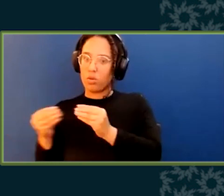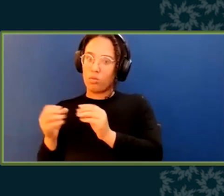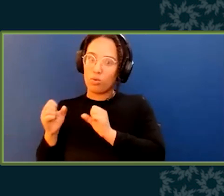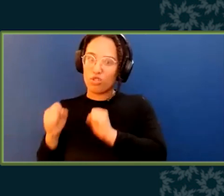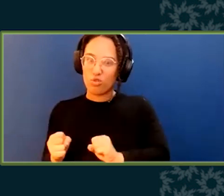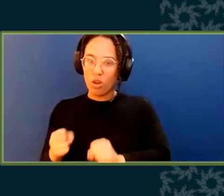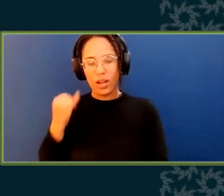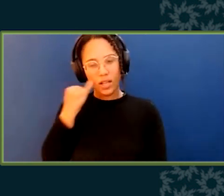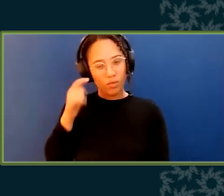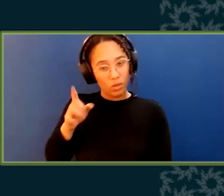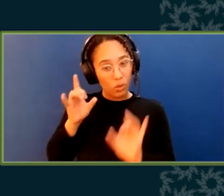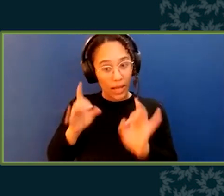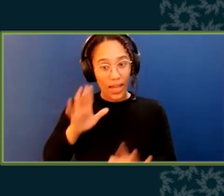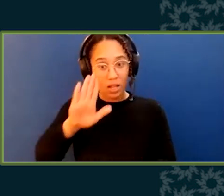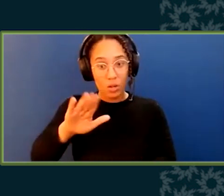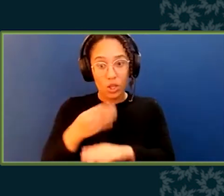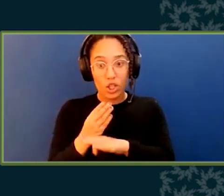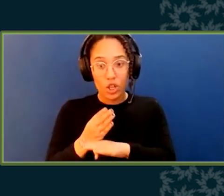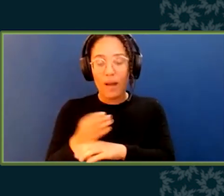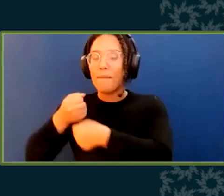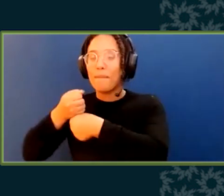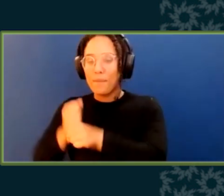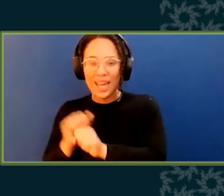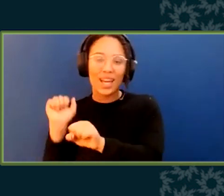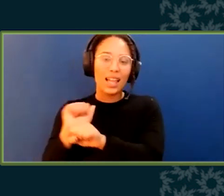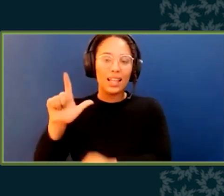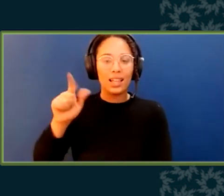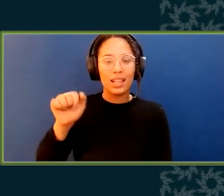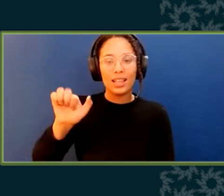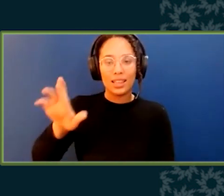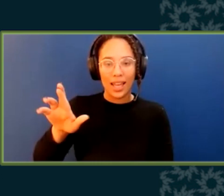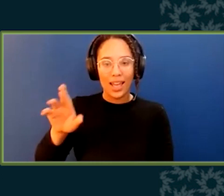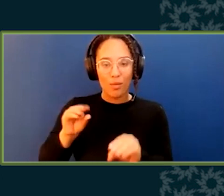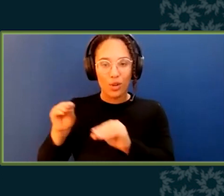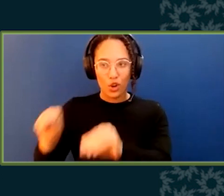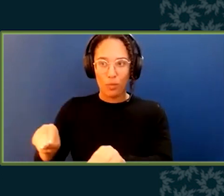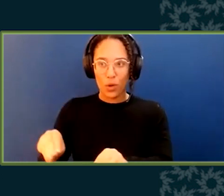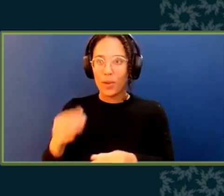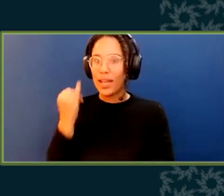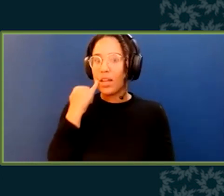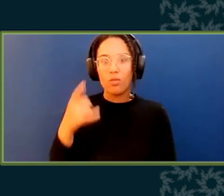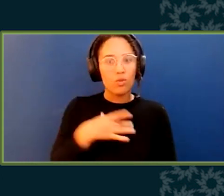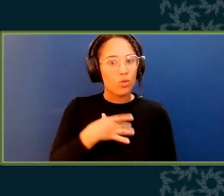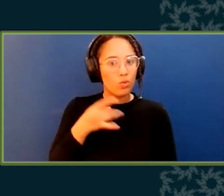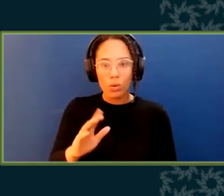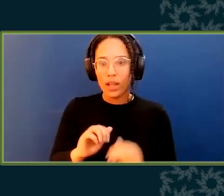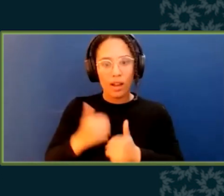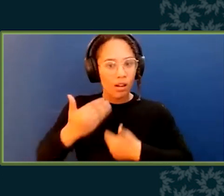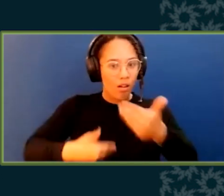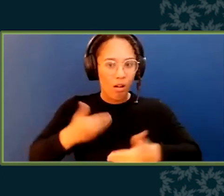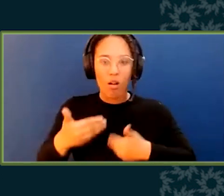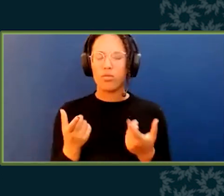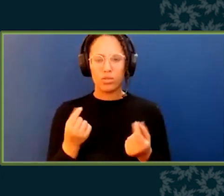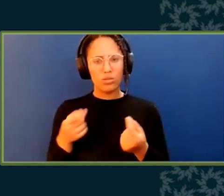movement around it. If you don't like how things are going, change the things you can, right? You guys have